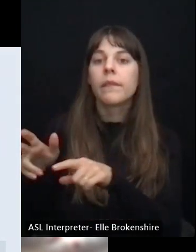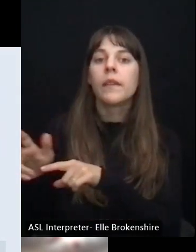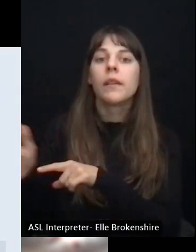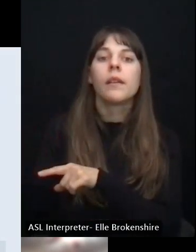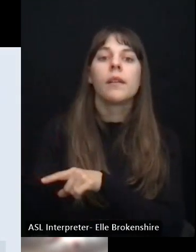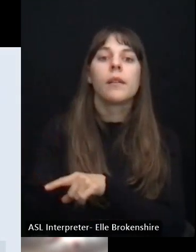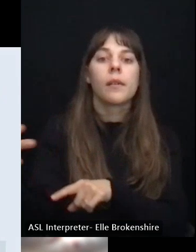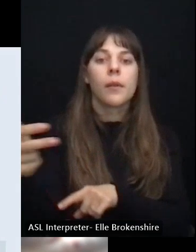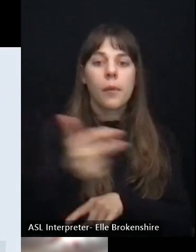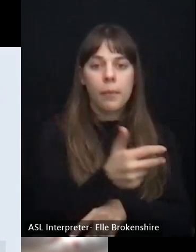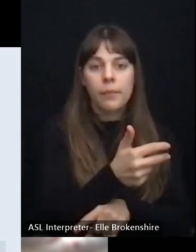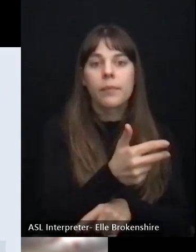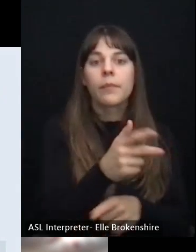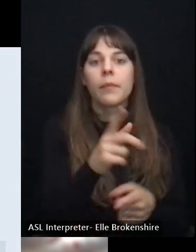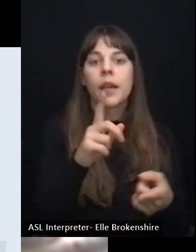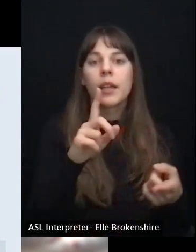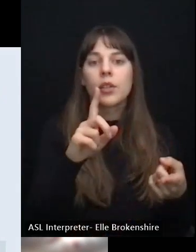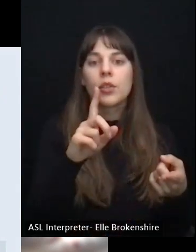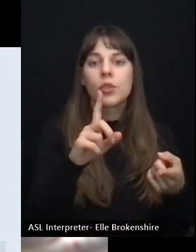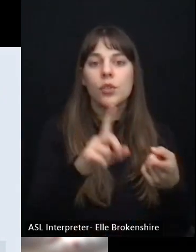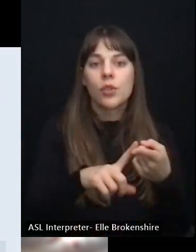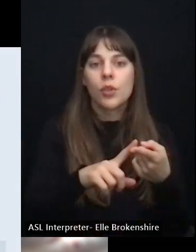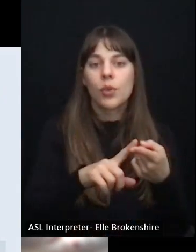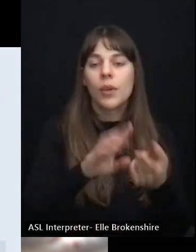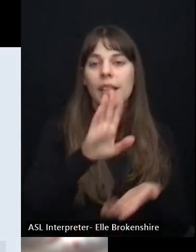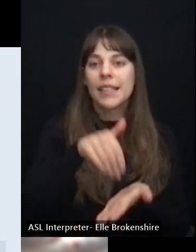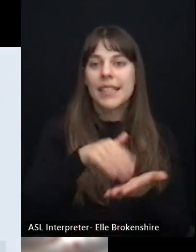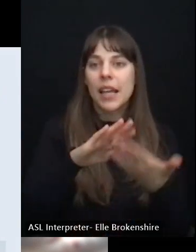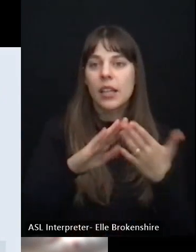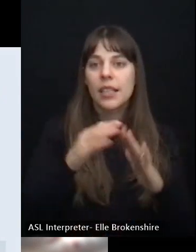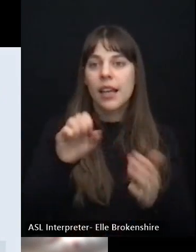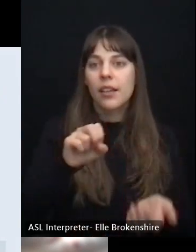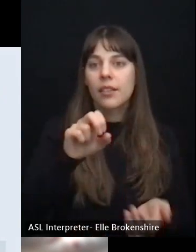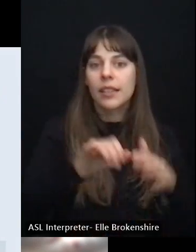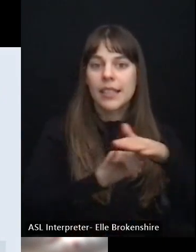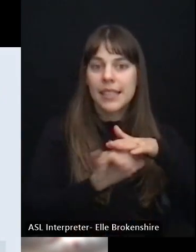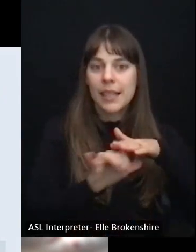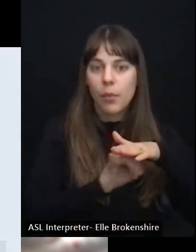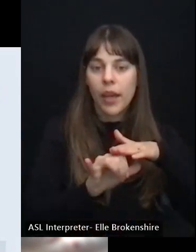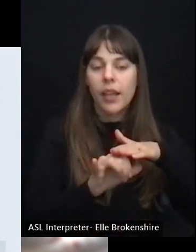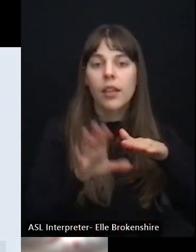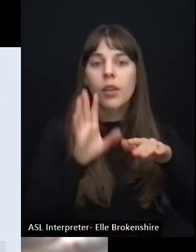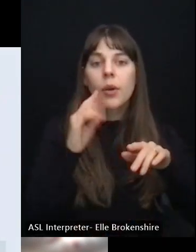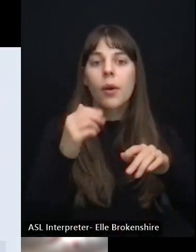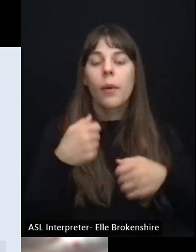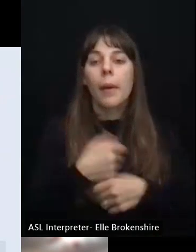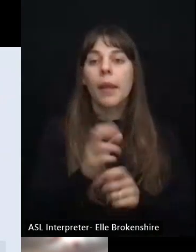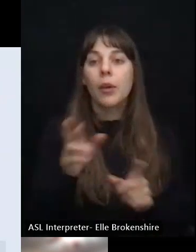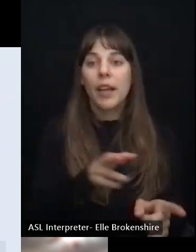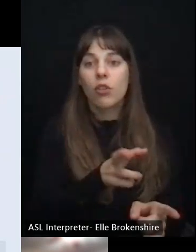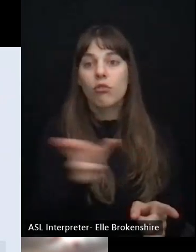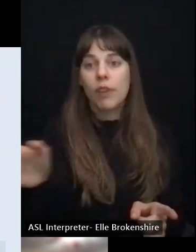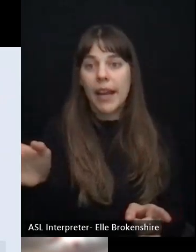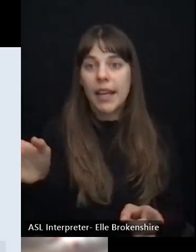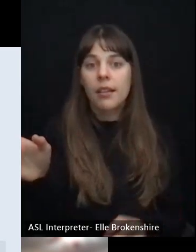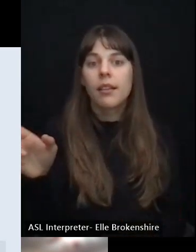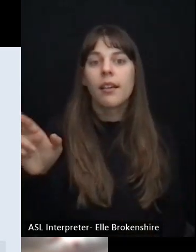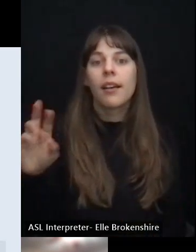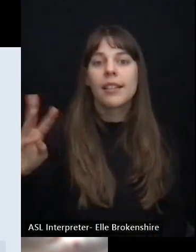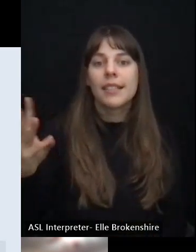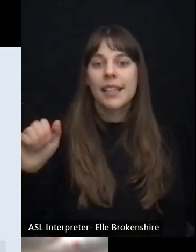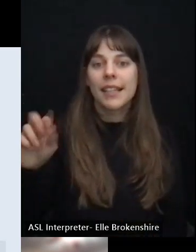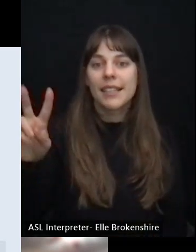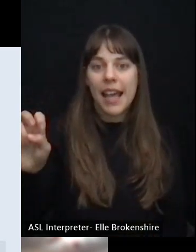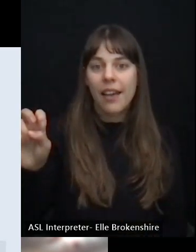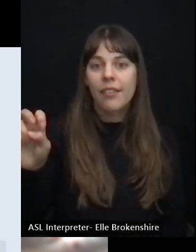subway. It'll make a right on 6th Avenue and come back on Ross Street after it's boarded other passengers heading to the South Hills to return to